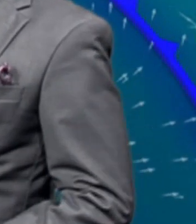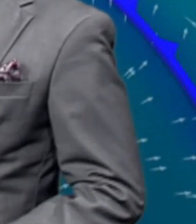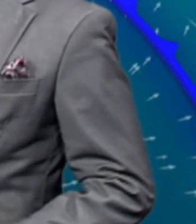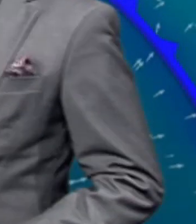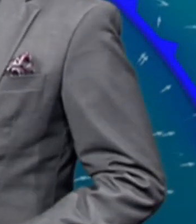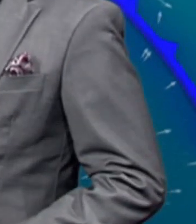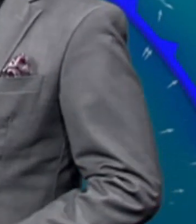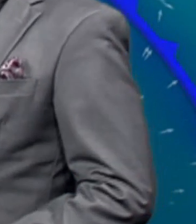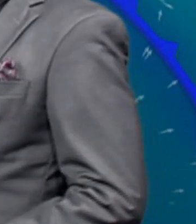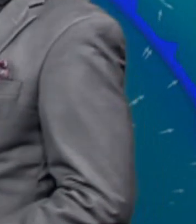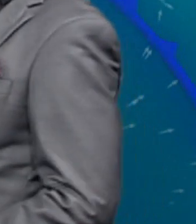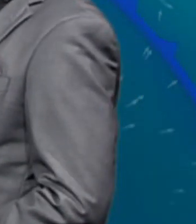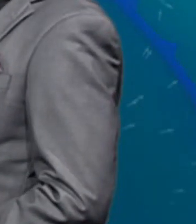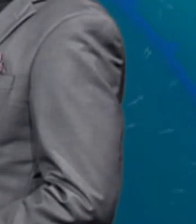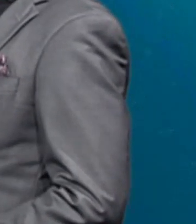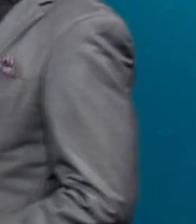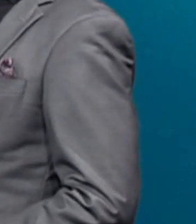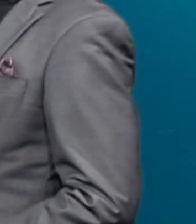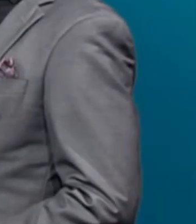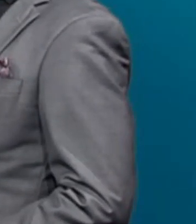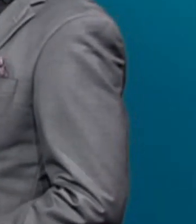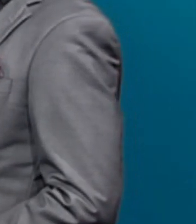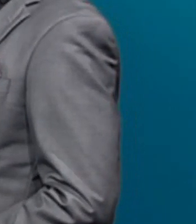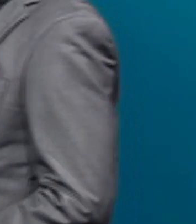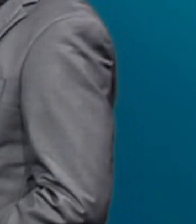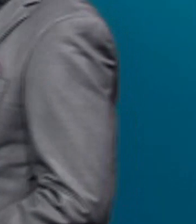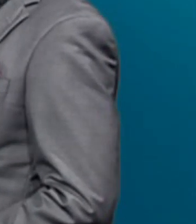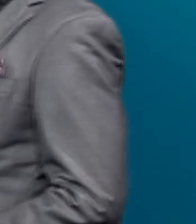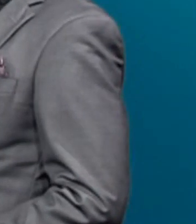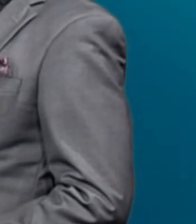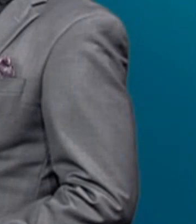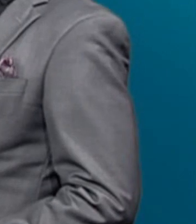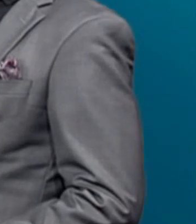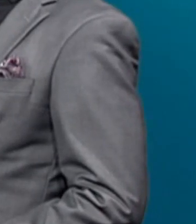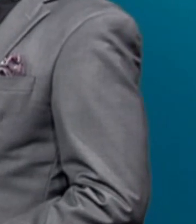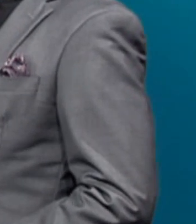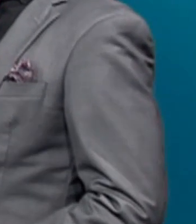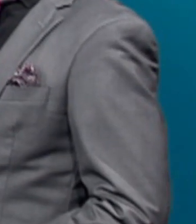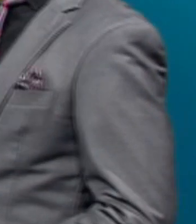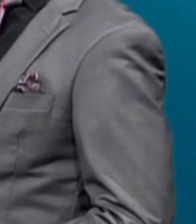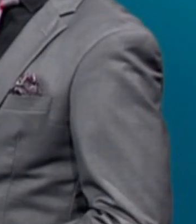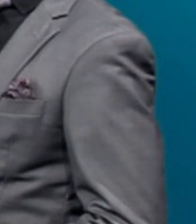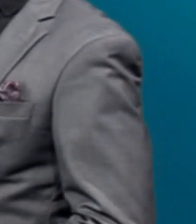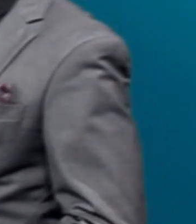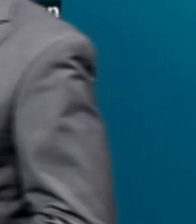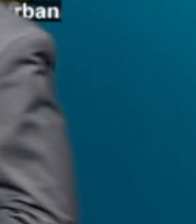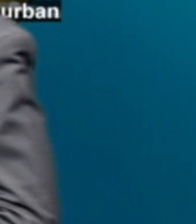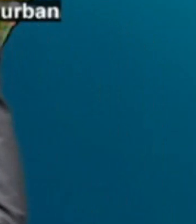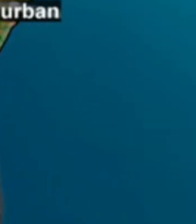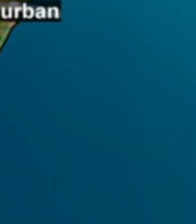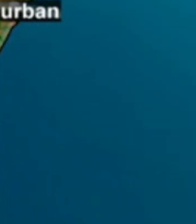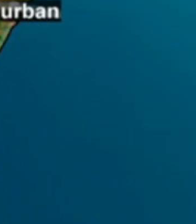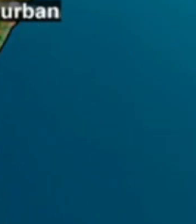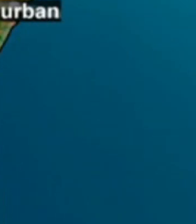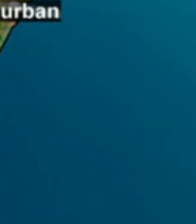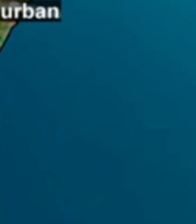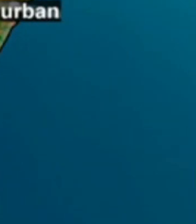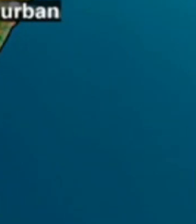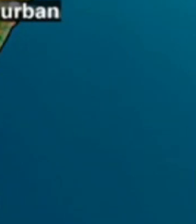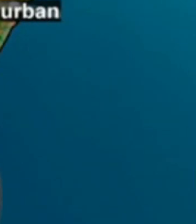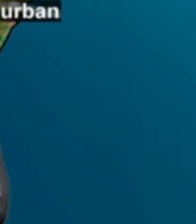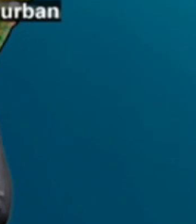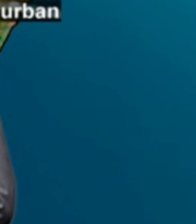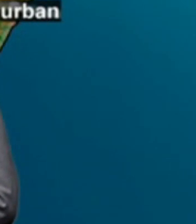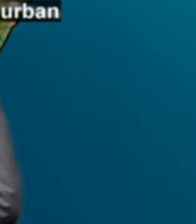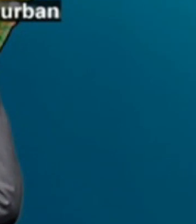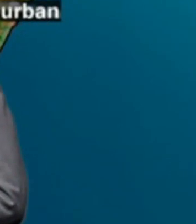go bontsha go tla ba go le mariomo ka baka bana fela gome re lebela temoso yo retišago ke bakakanyo ya boso ka Aforika Borwa ba re bontsha ka maphotho a lewatle le lo tla ba go le tlakile dikarolo